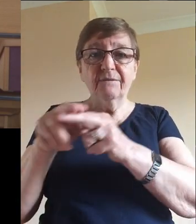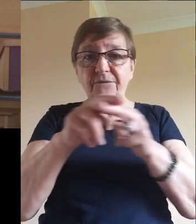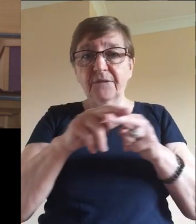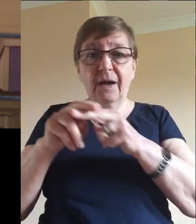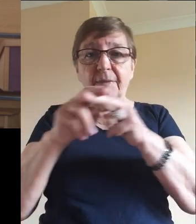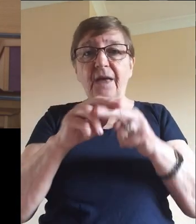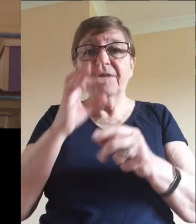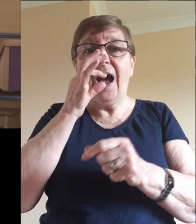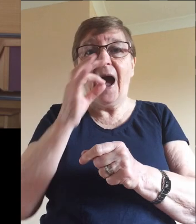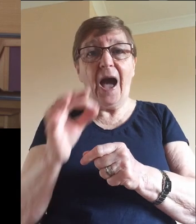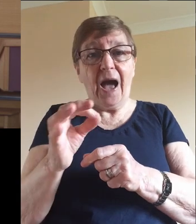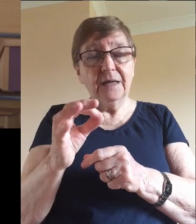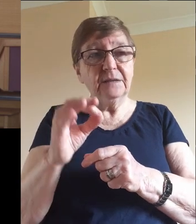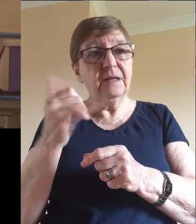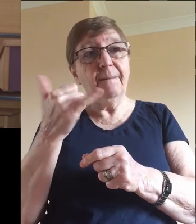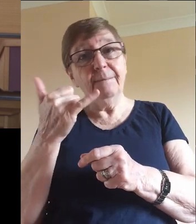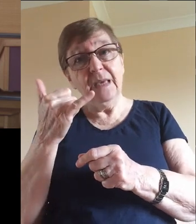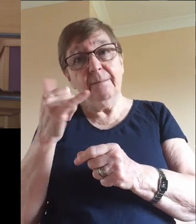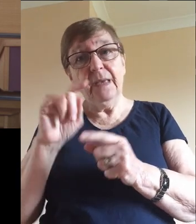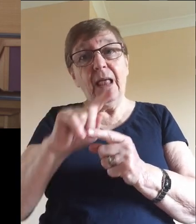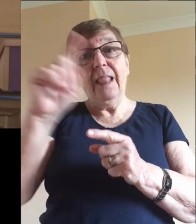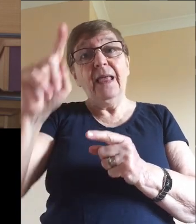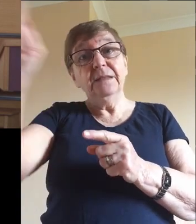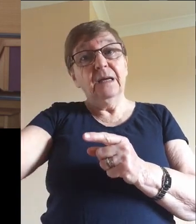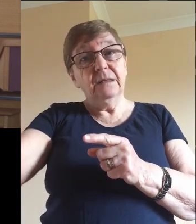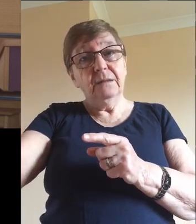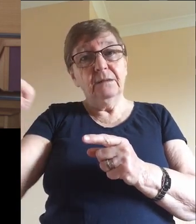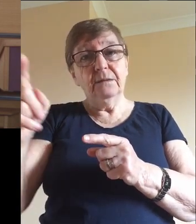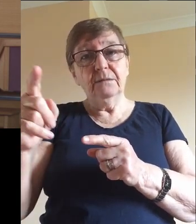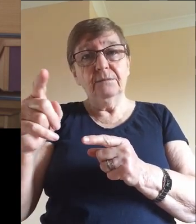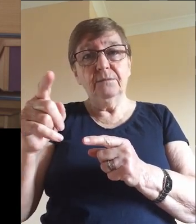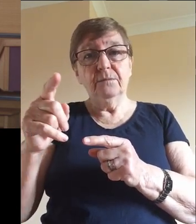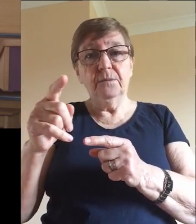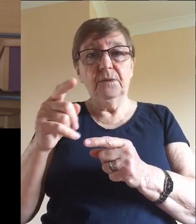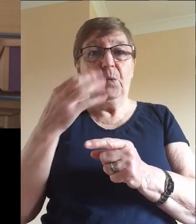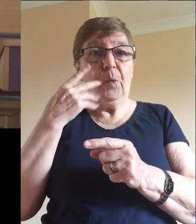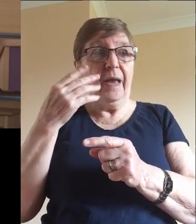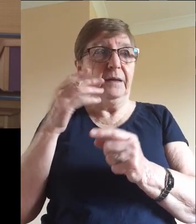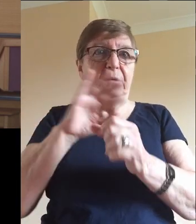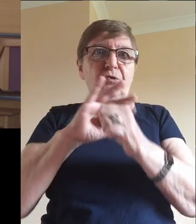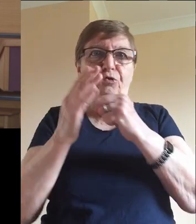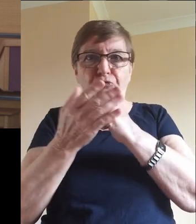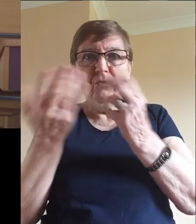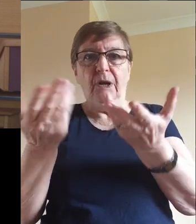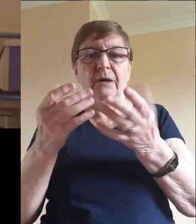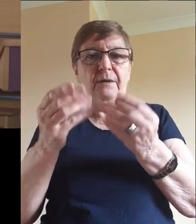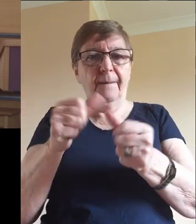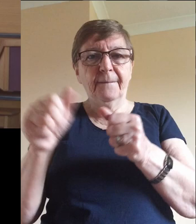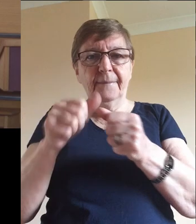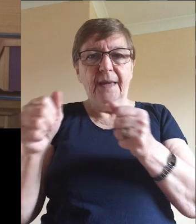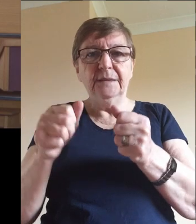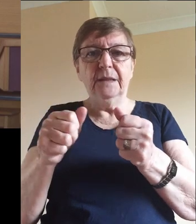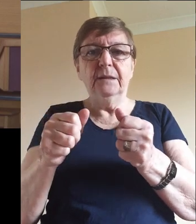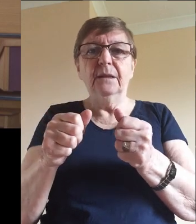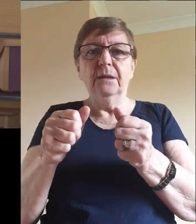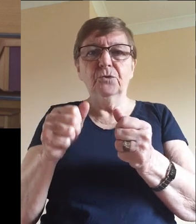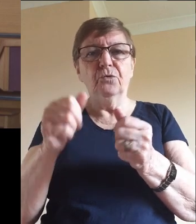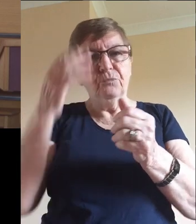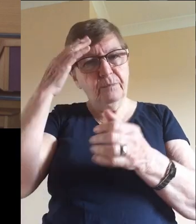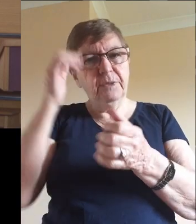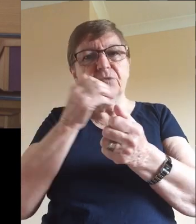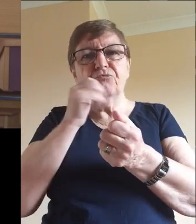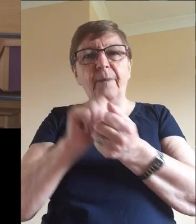we'll explore the possibility of doing something later at Claremont when this is all behind us. But do remember Jean's family in